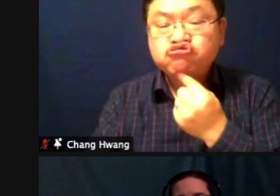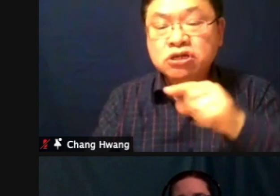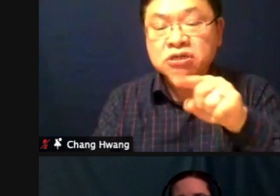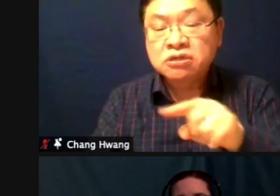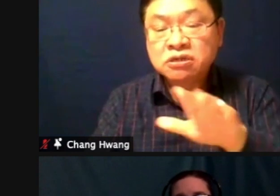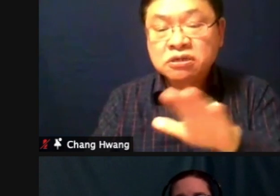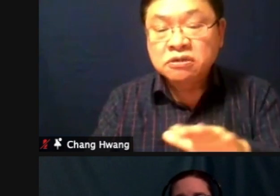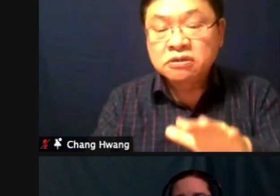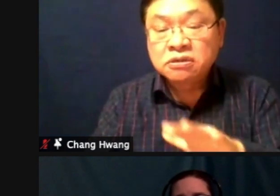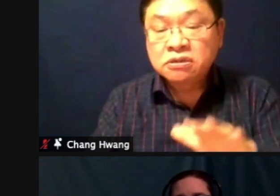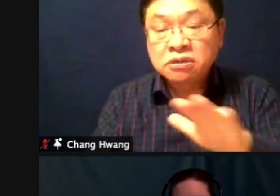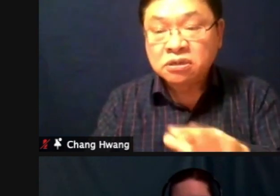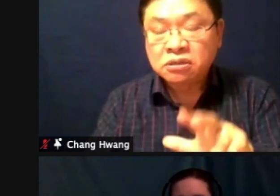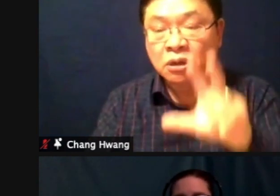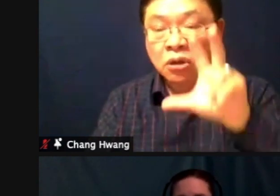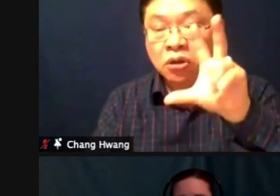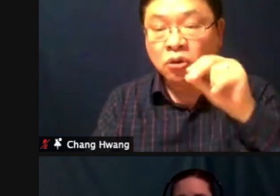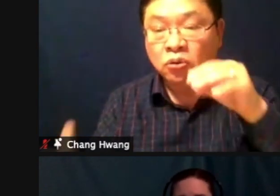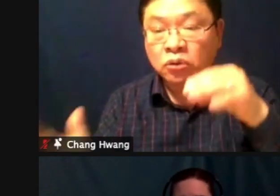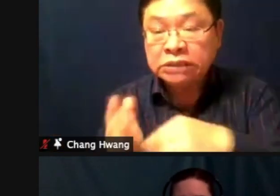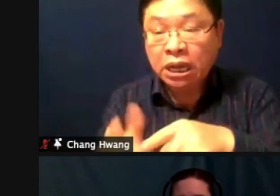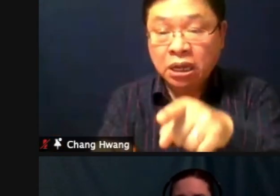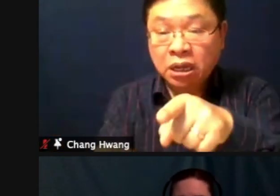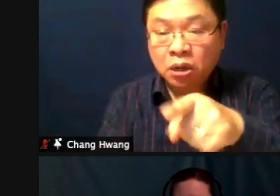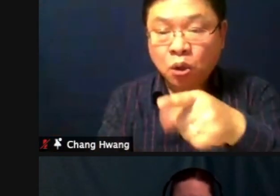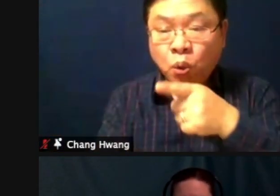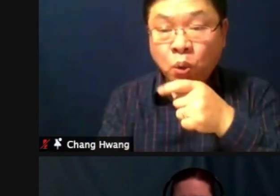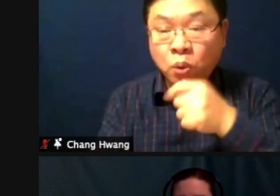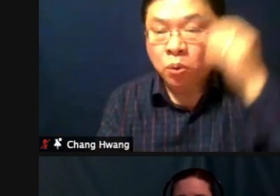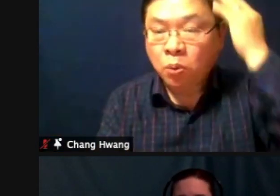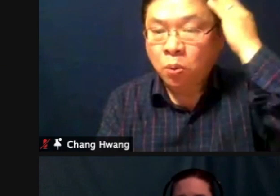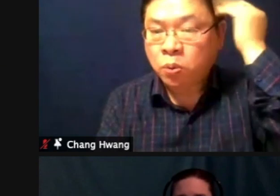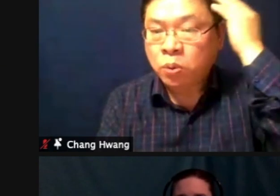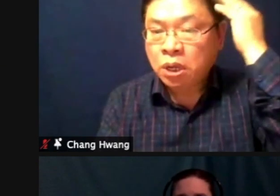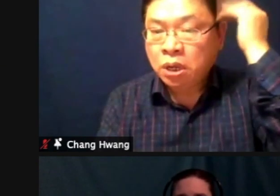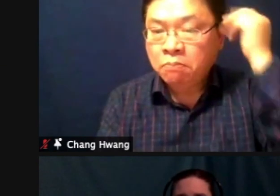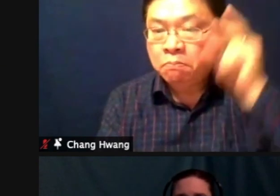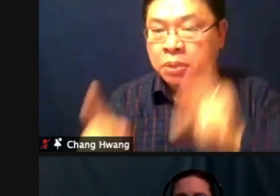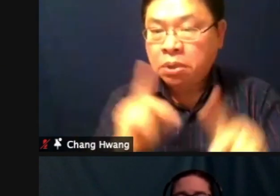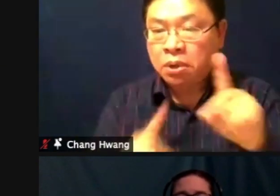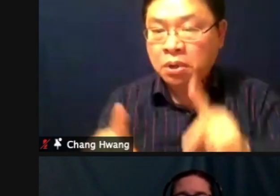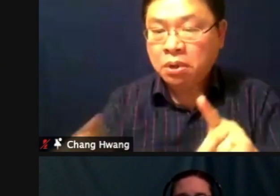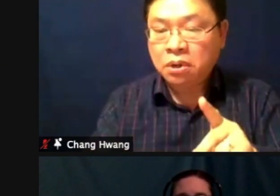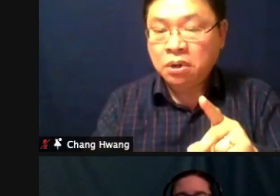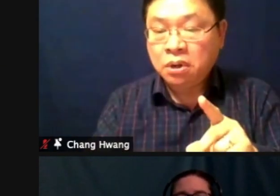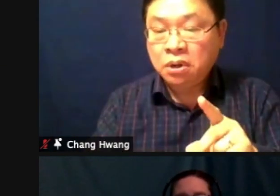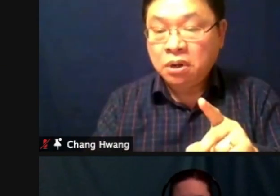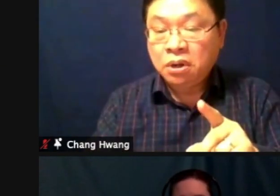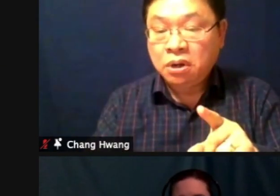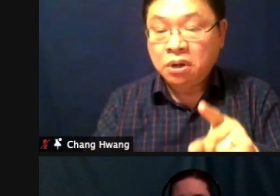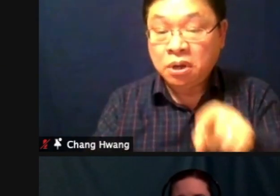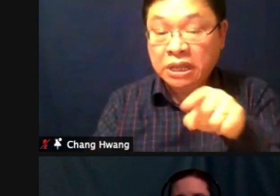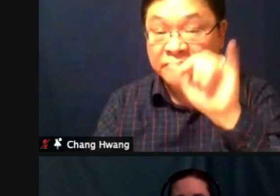And as you may notice here in the red down below, 30,000, those were